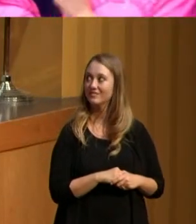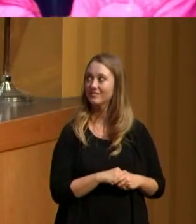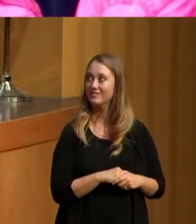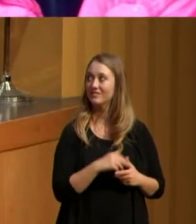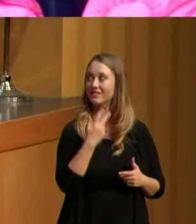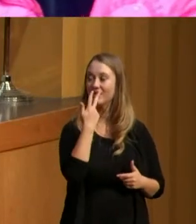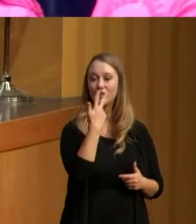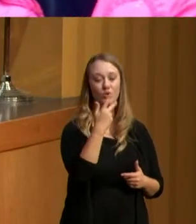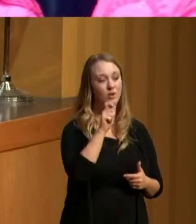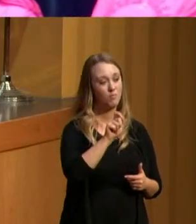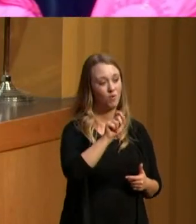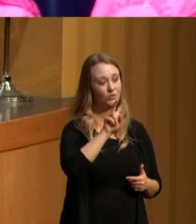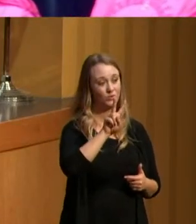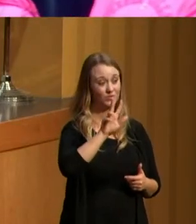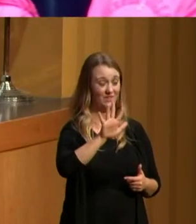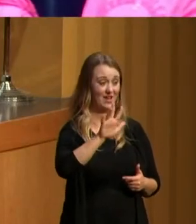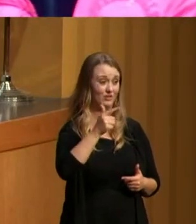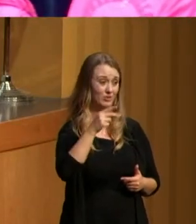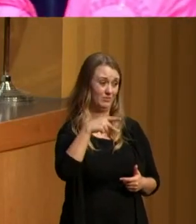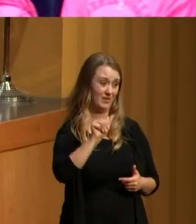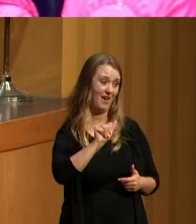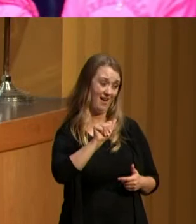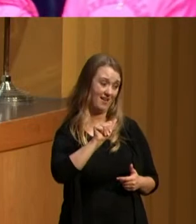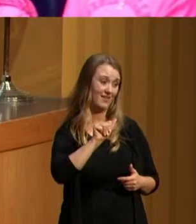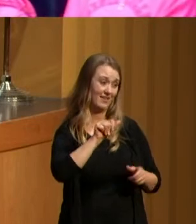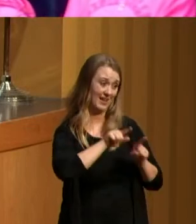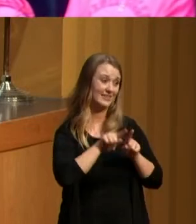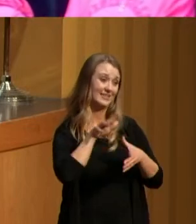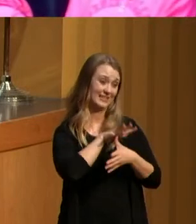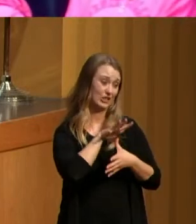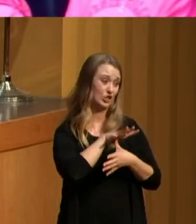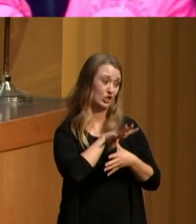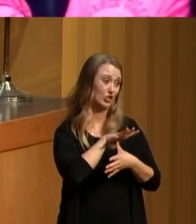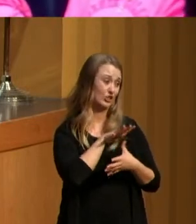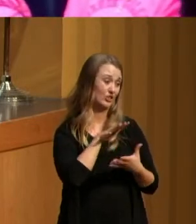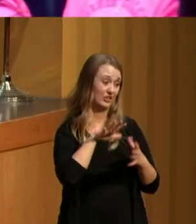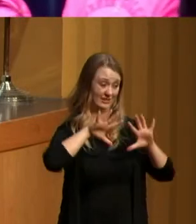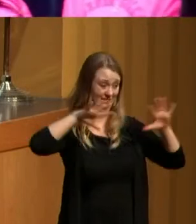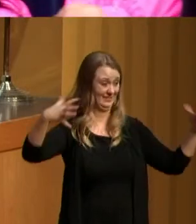3.25 GPA as his team. So they do it off the field and on the field.